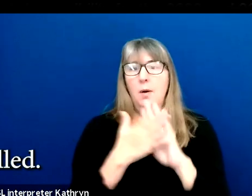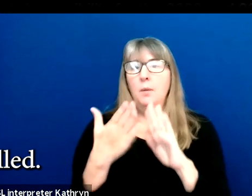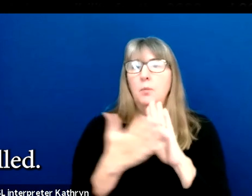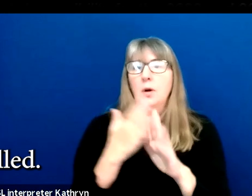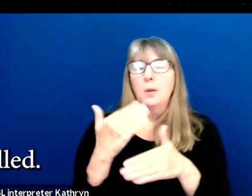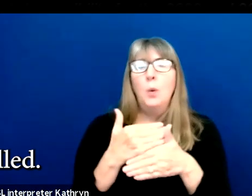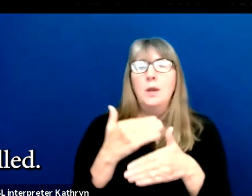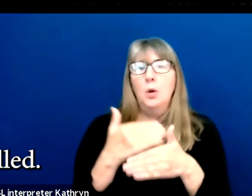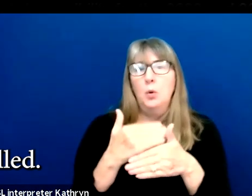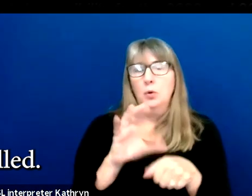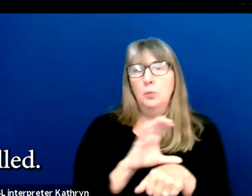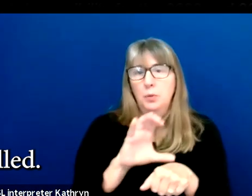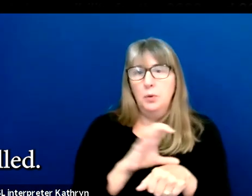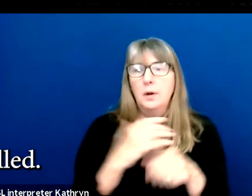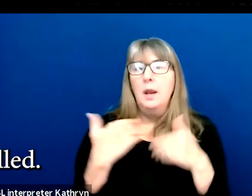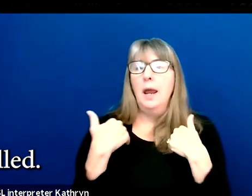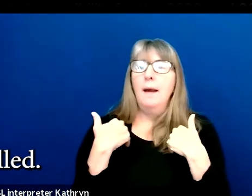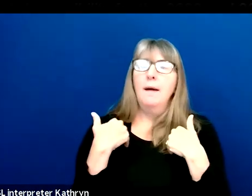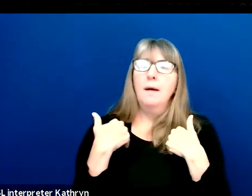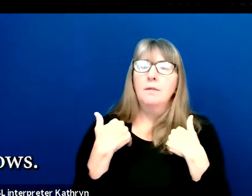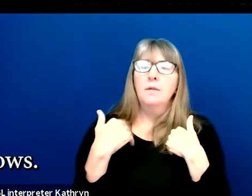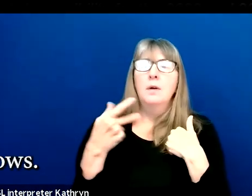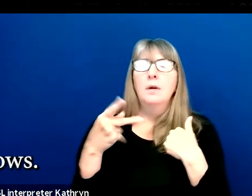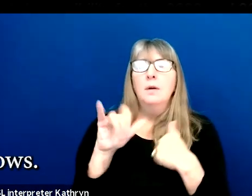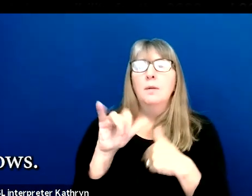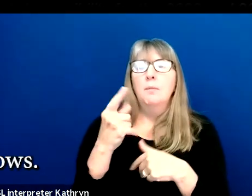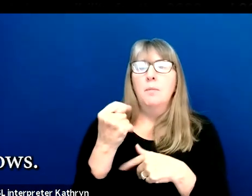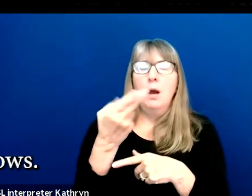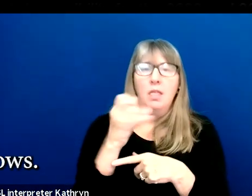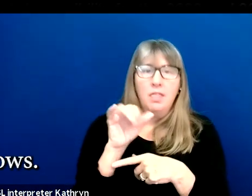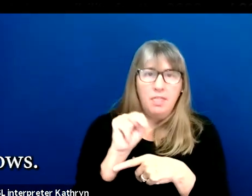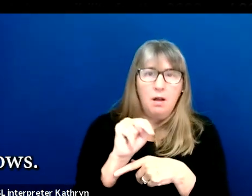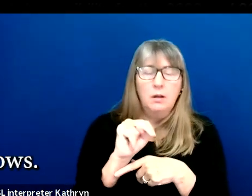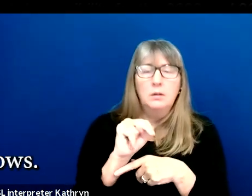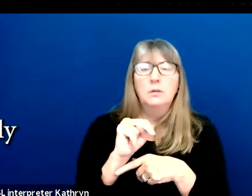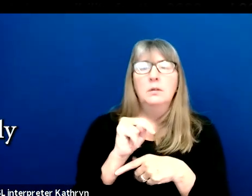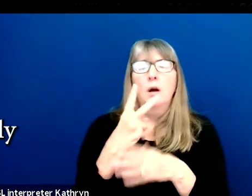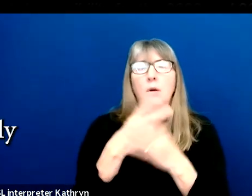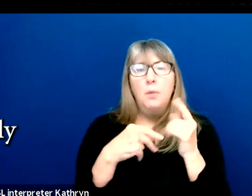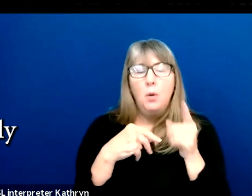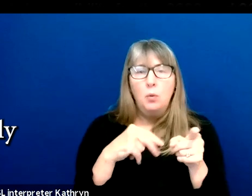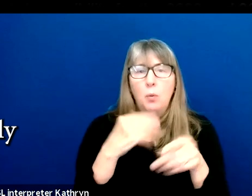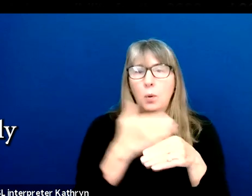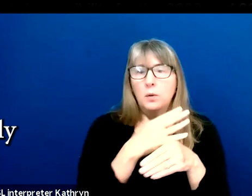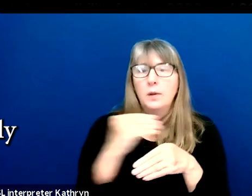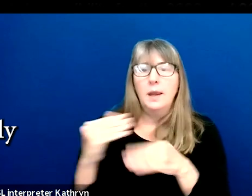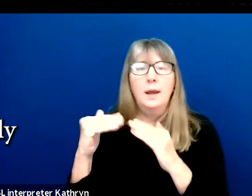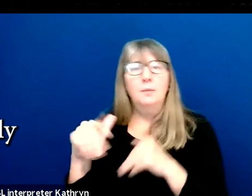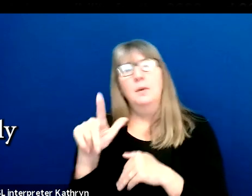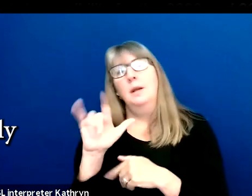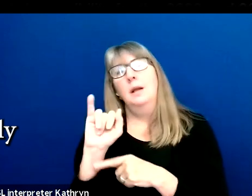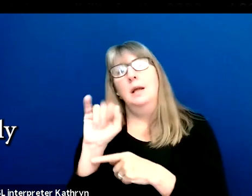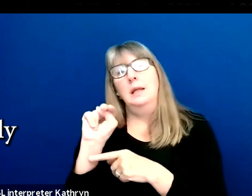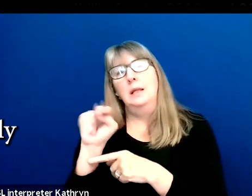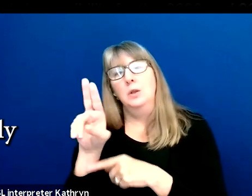Windows computer, and I have both Python installed directly on Windows and on the Windows subsystem for Linux, which is basically